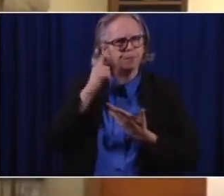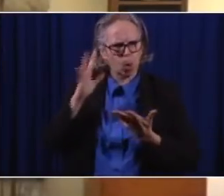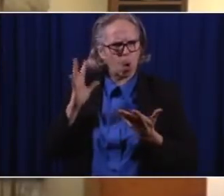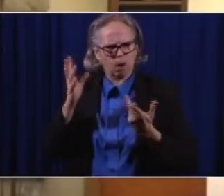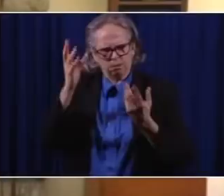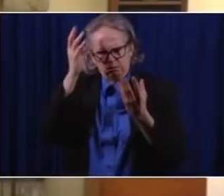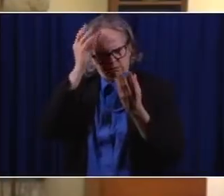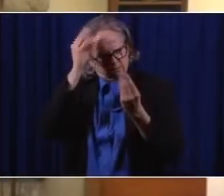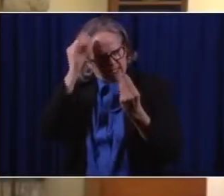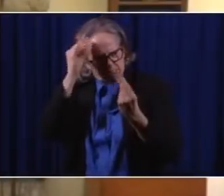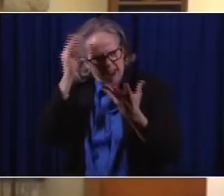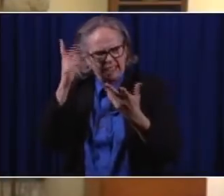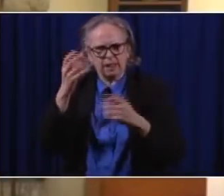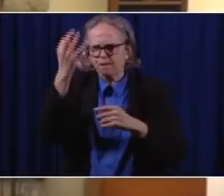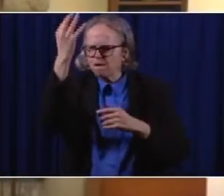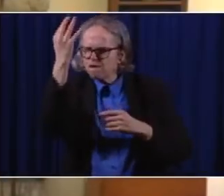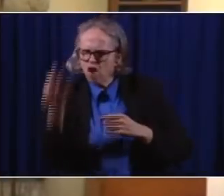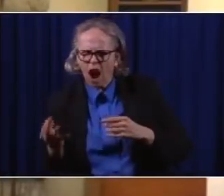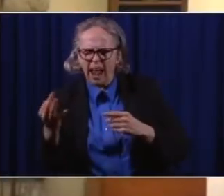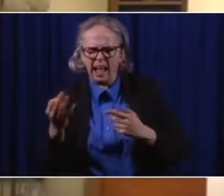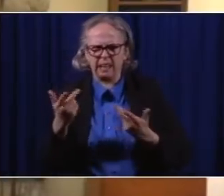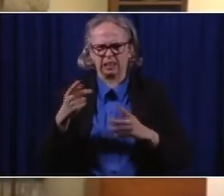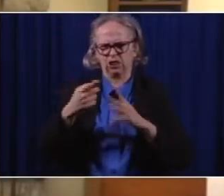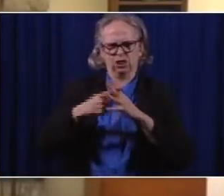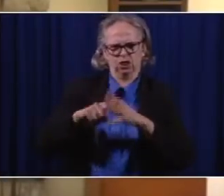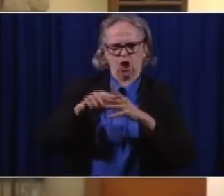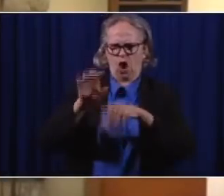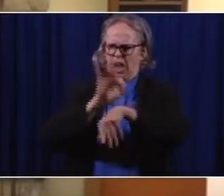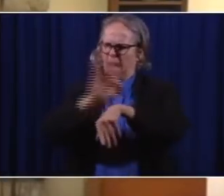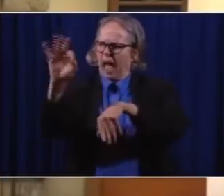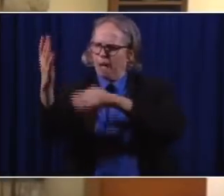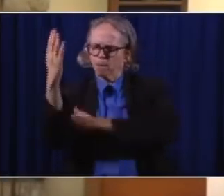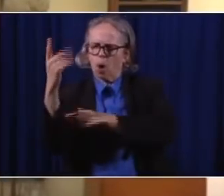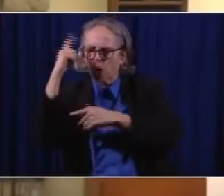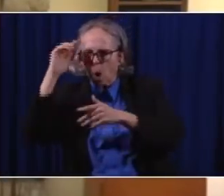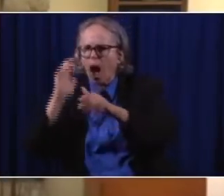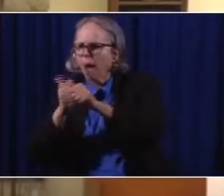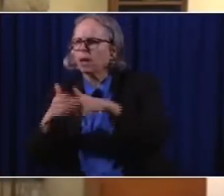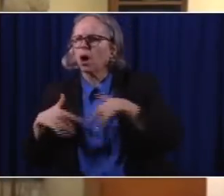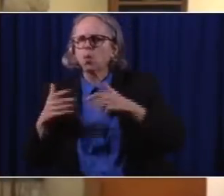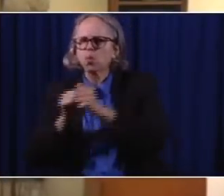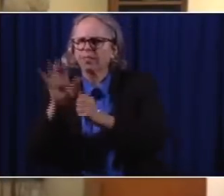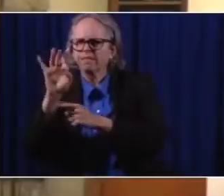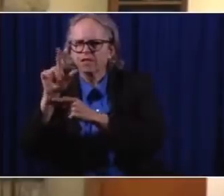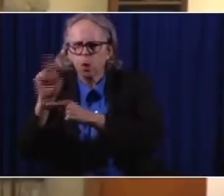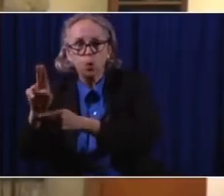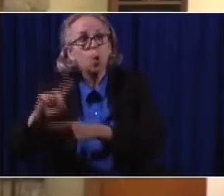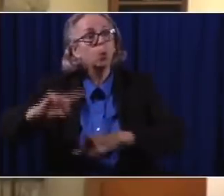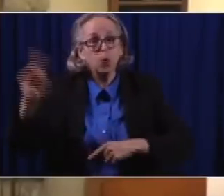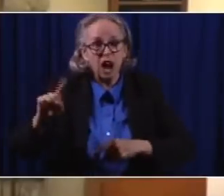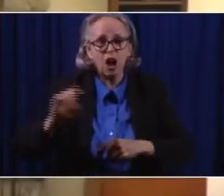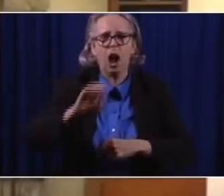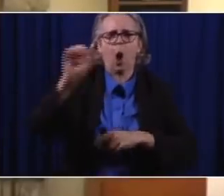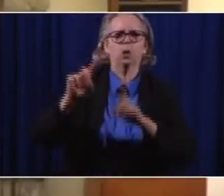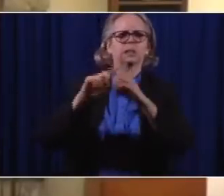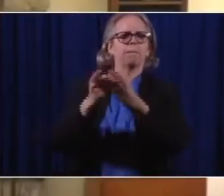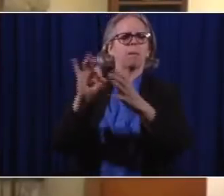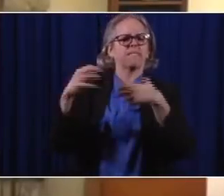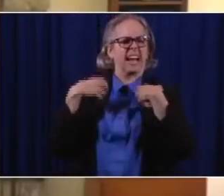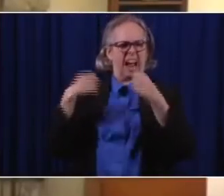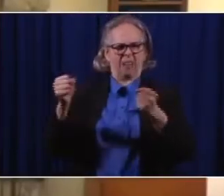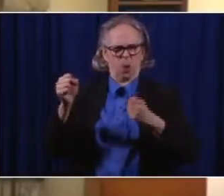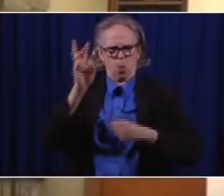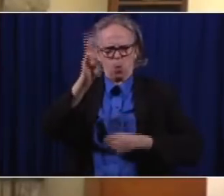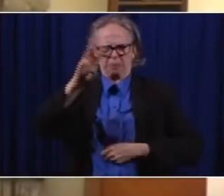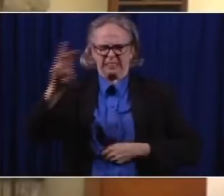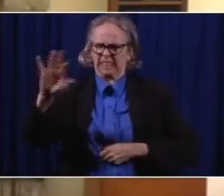we urge everyone to get a flu shot. It's very early in the flu season. We can't really tell how severe this season